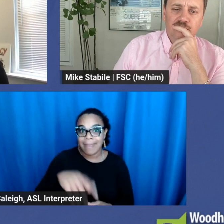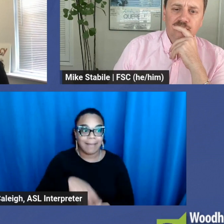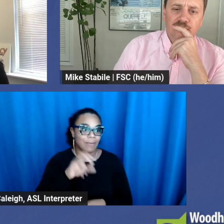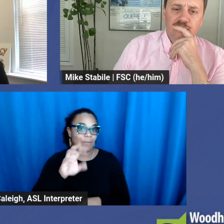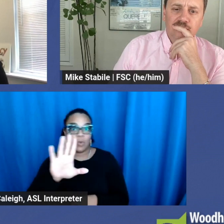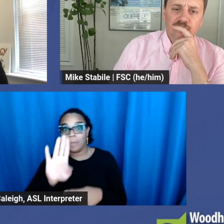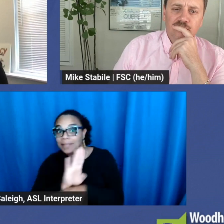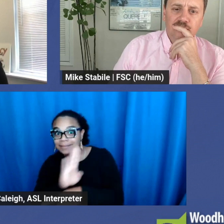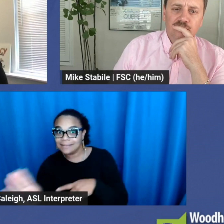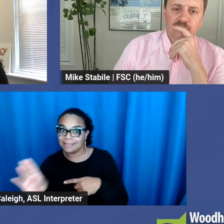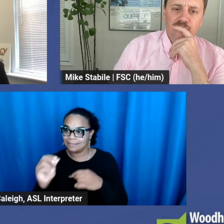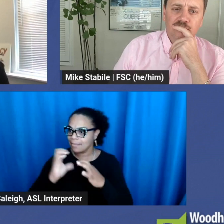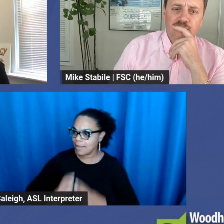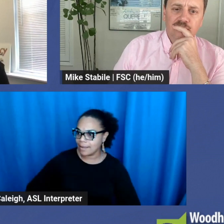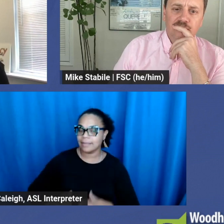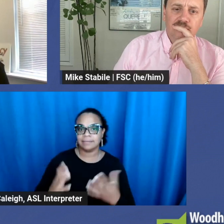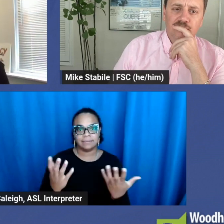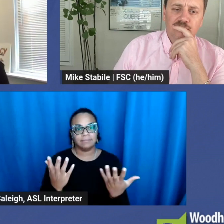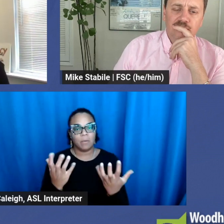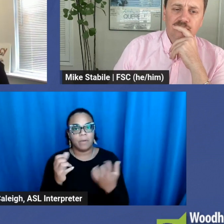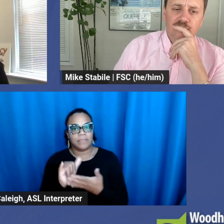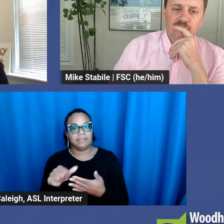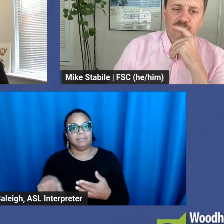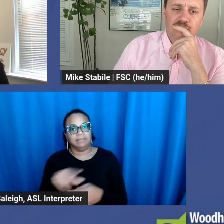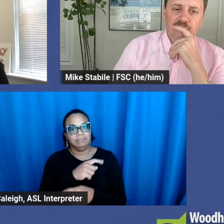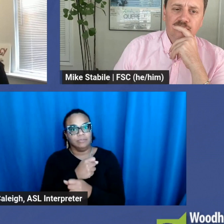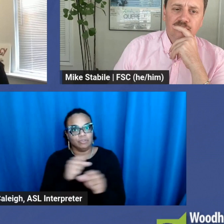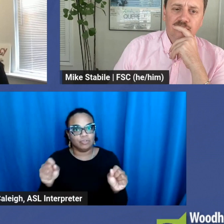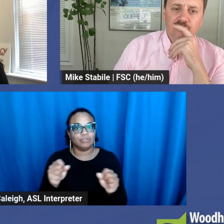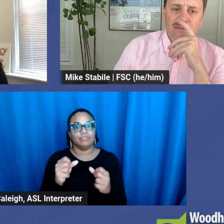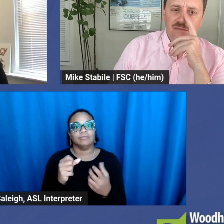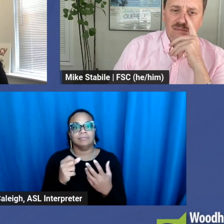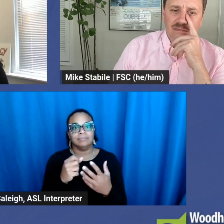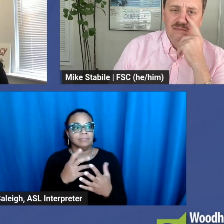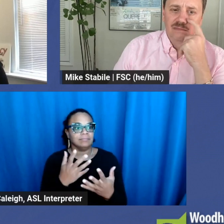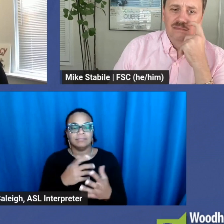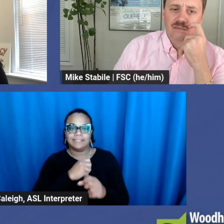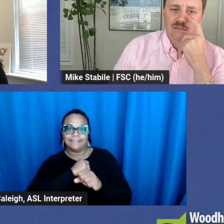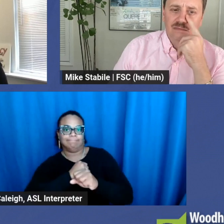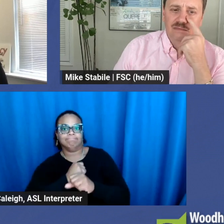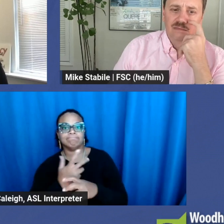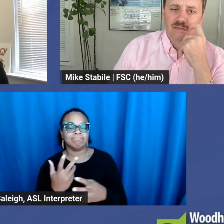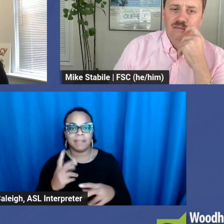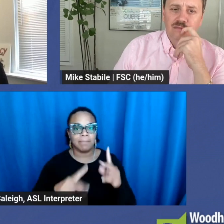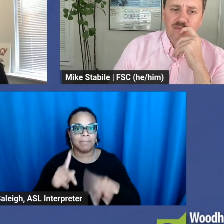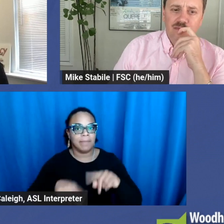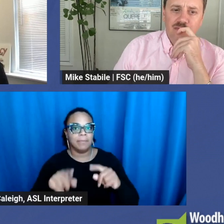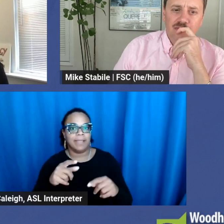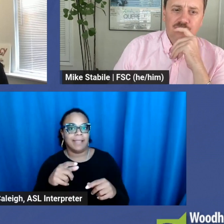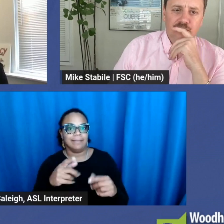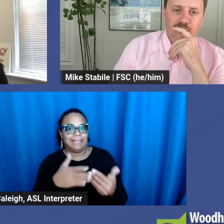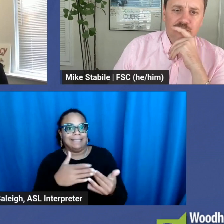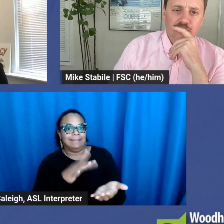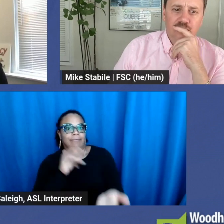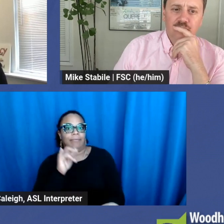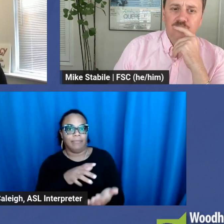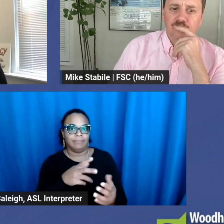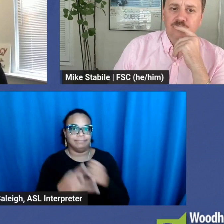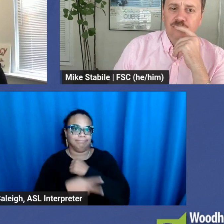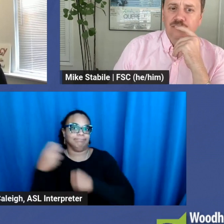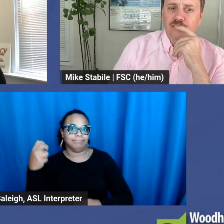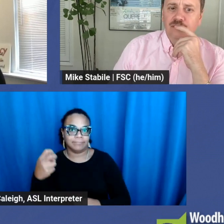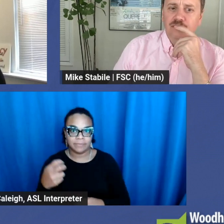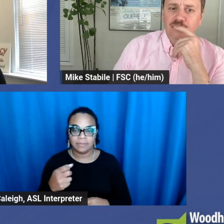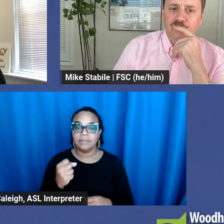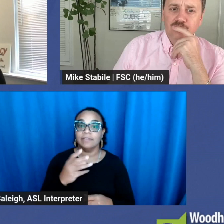is secure and safe from prying eyes. So seeing bills that really sort of tee up the ability for lawsuits or